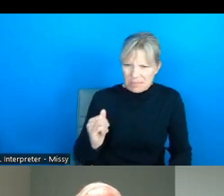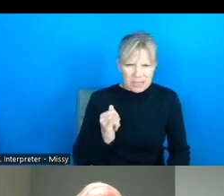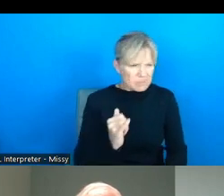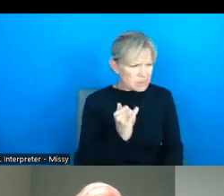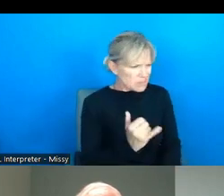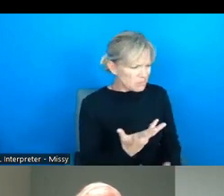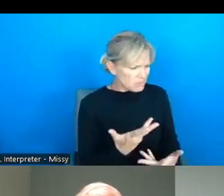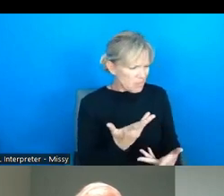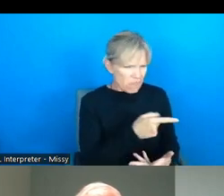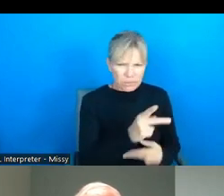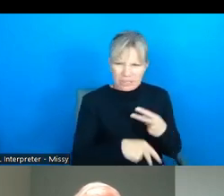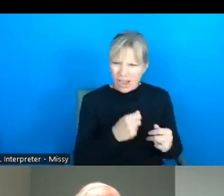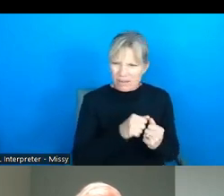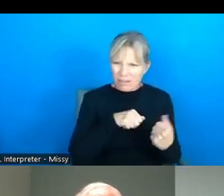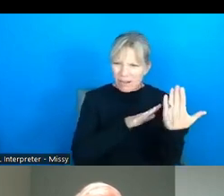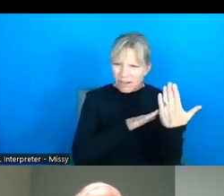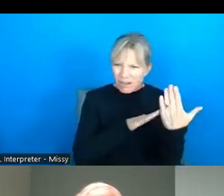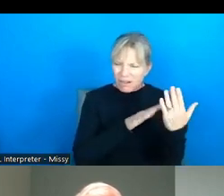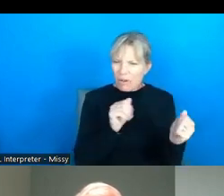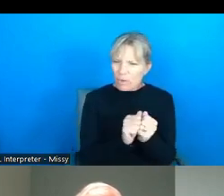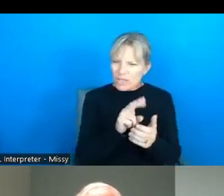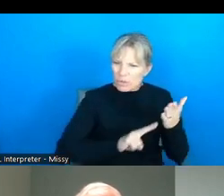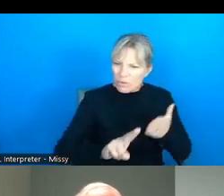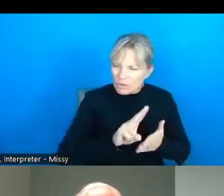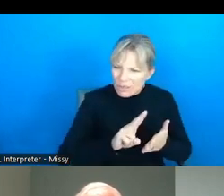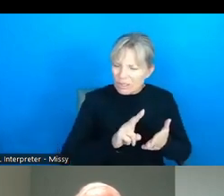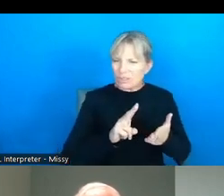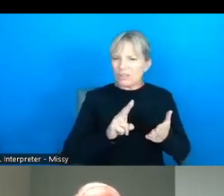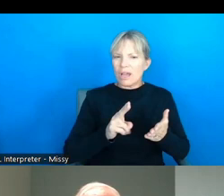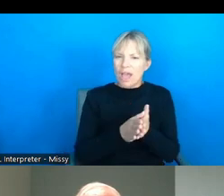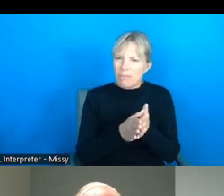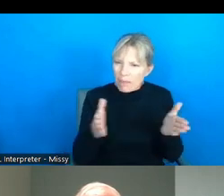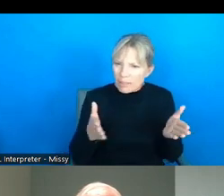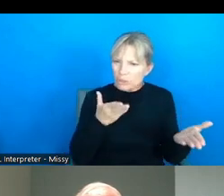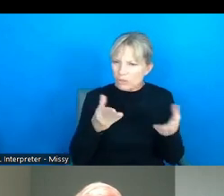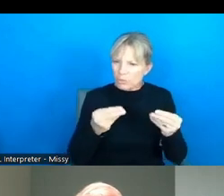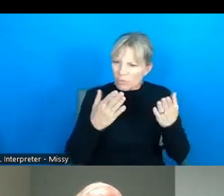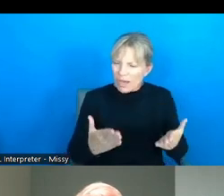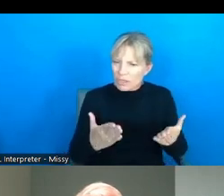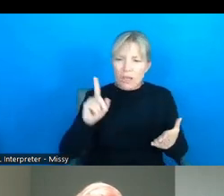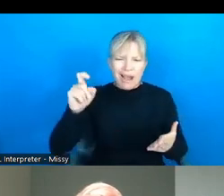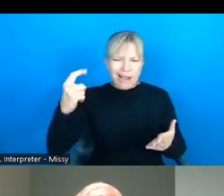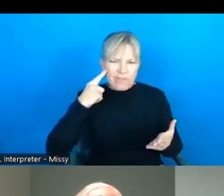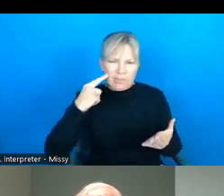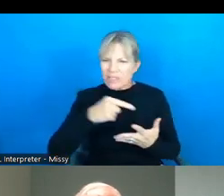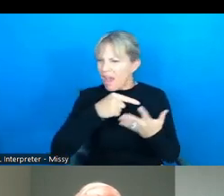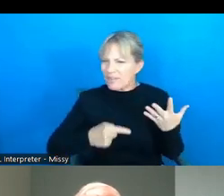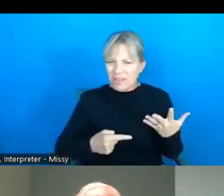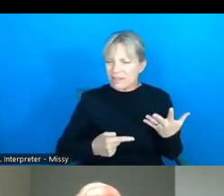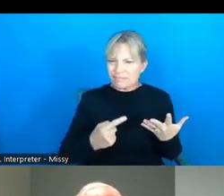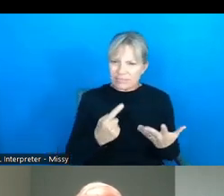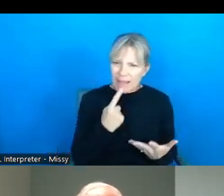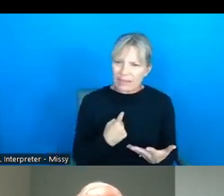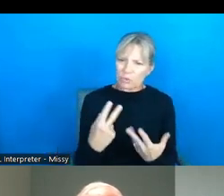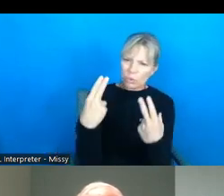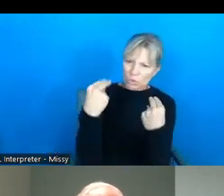of confrontations with universities and public service providers, governments, and everything else. So